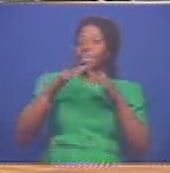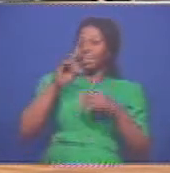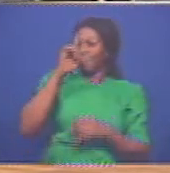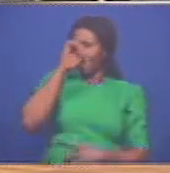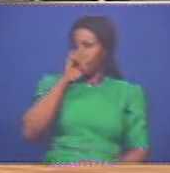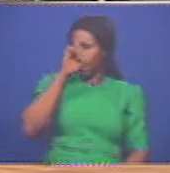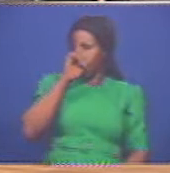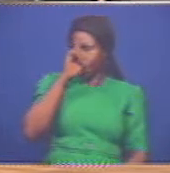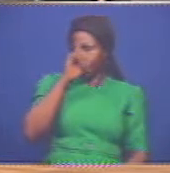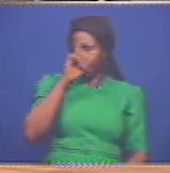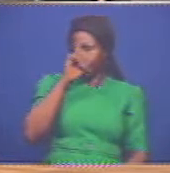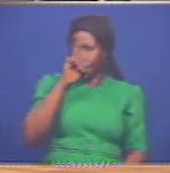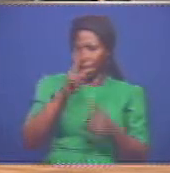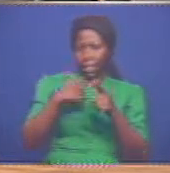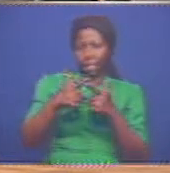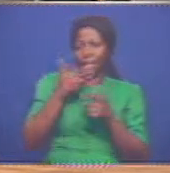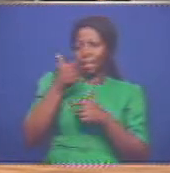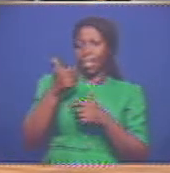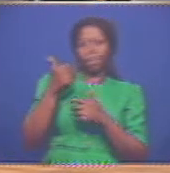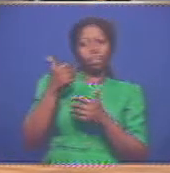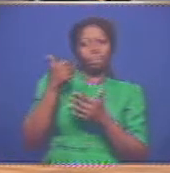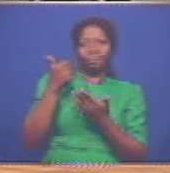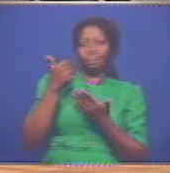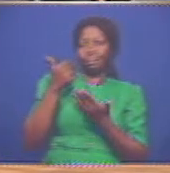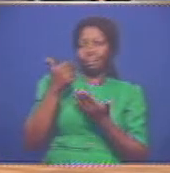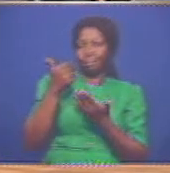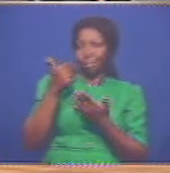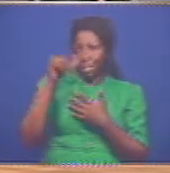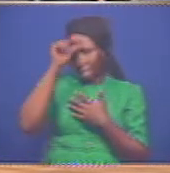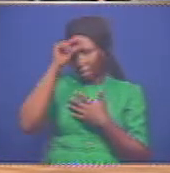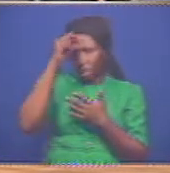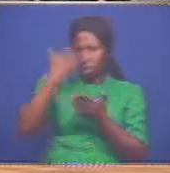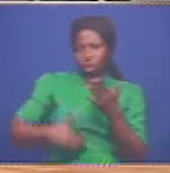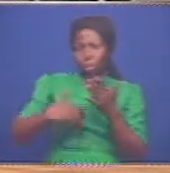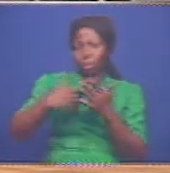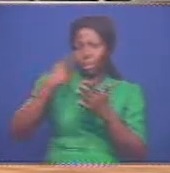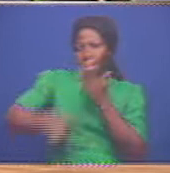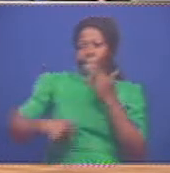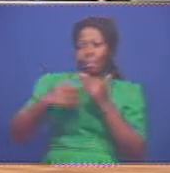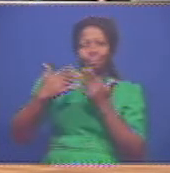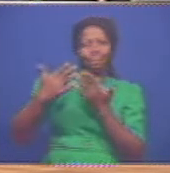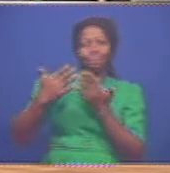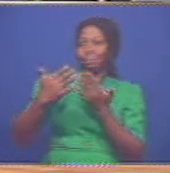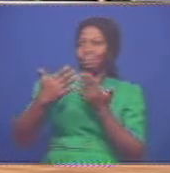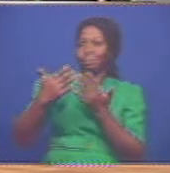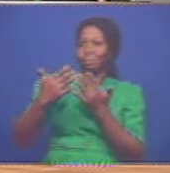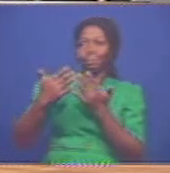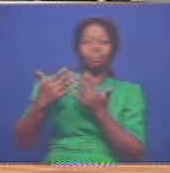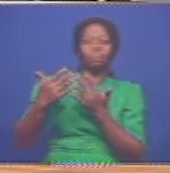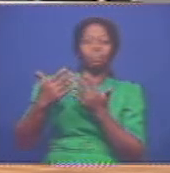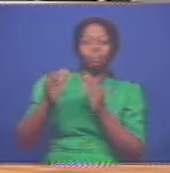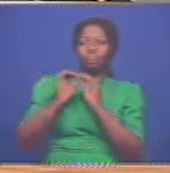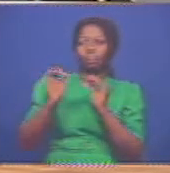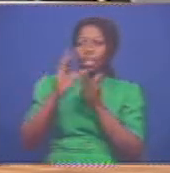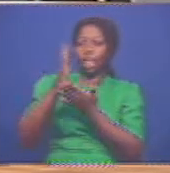say we zero rate some of these. I know the government is looking at collecting taxes, but we can zero rate some of the items. Like